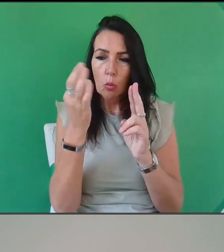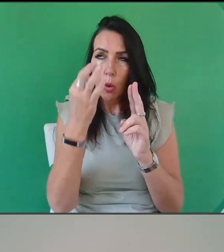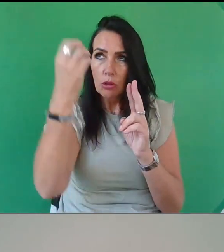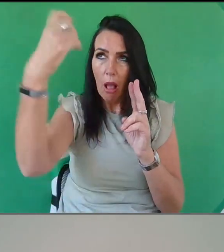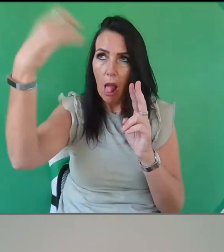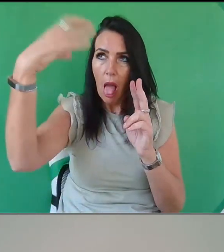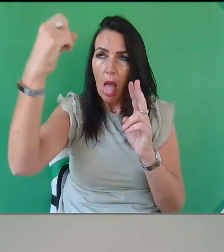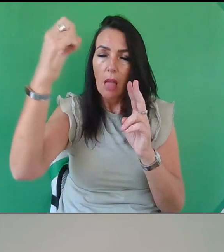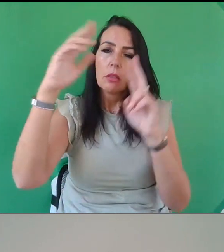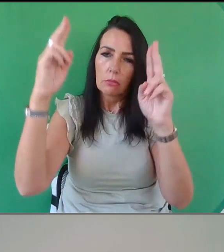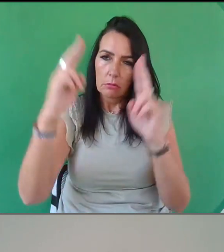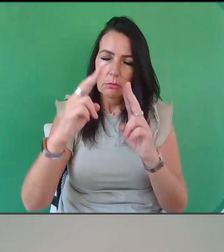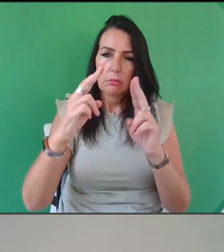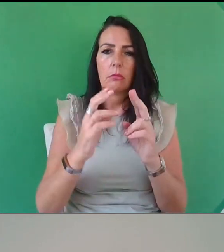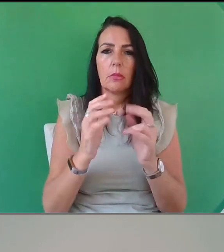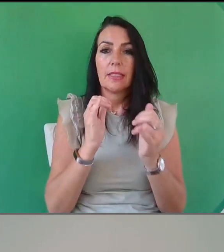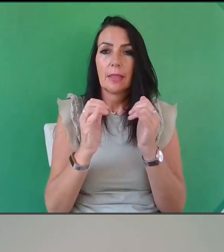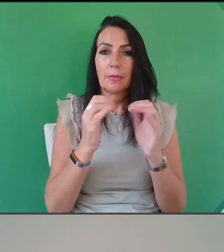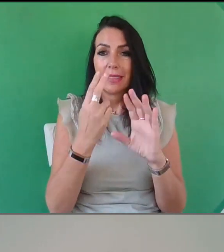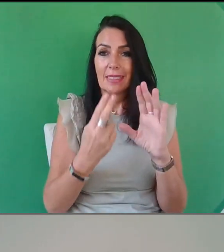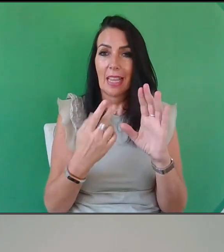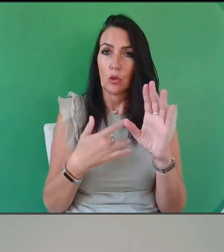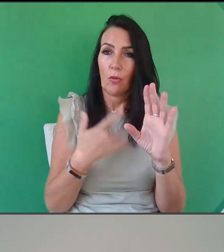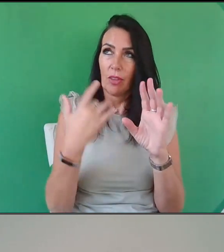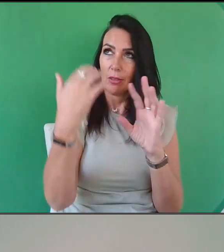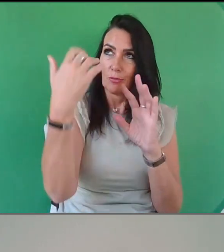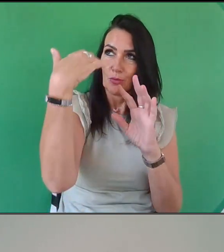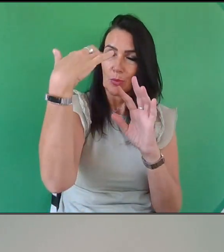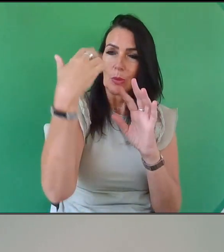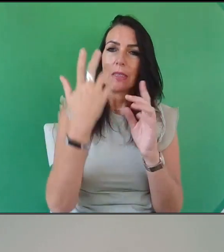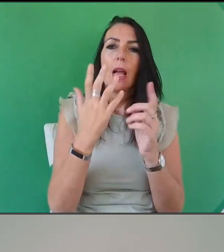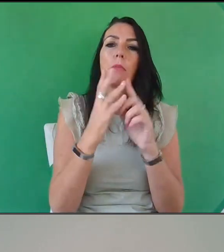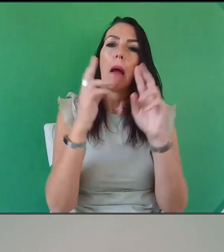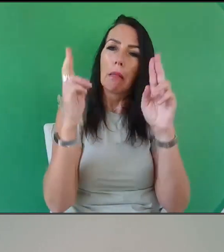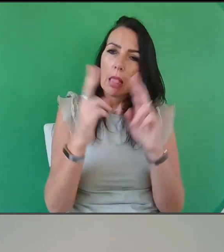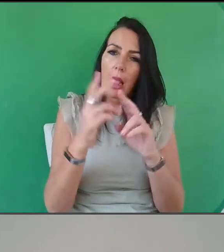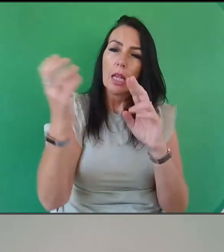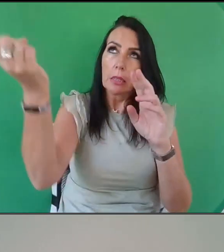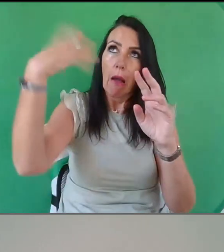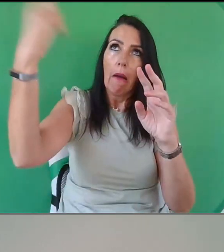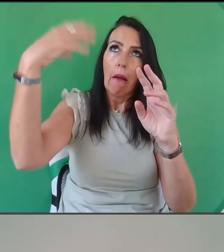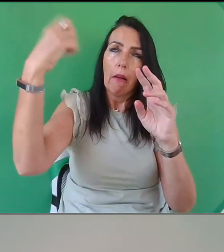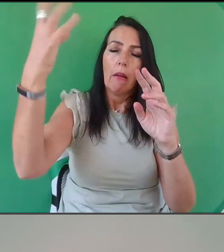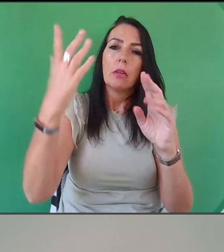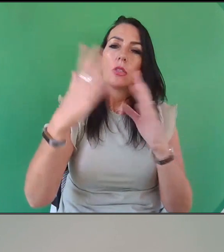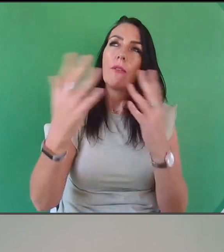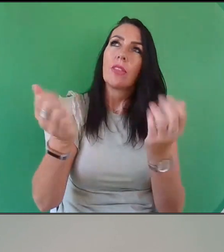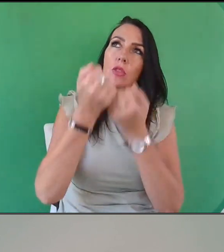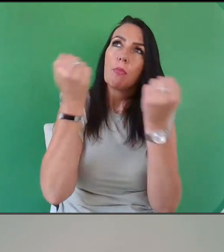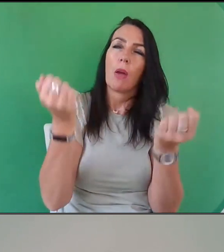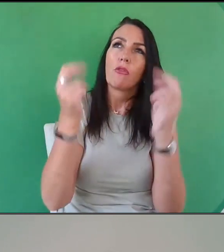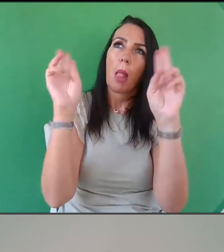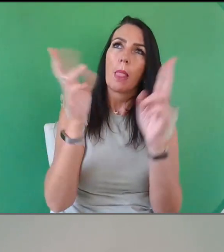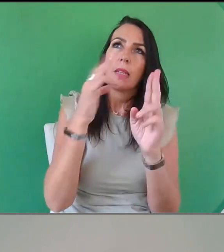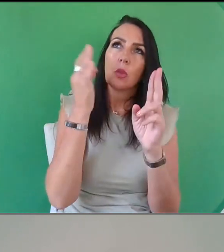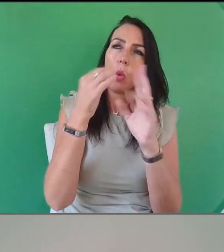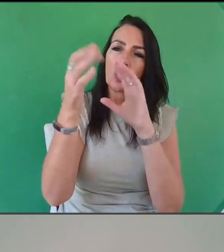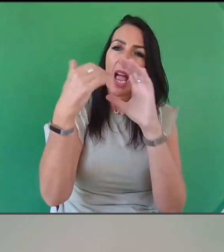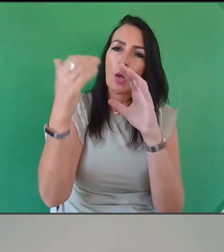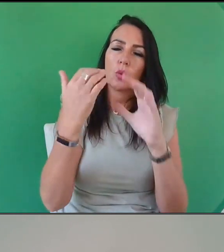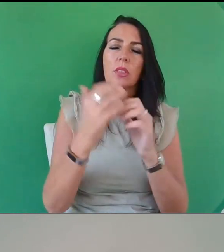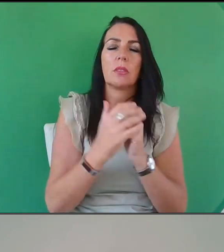through, but often they're kind of designed so that you still feel like you're getting a nice sort of powerful shower. So that